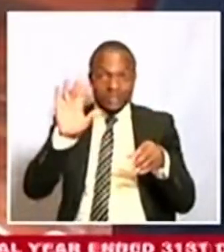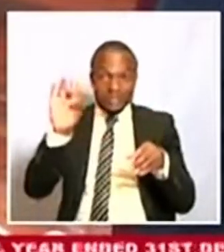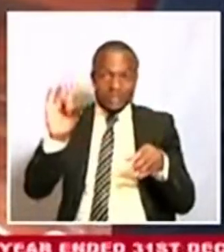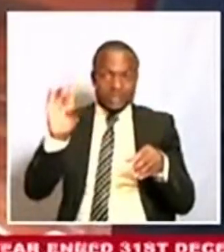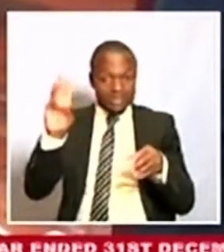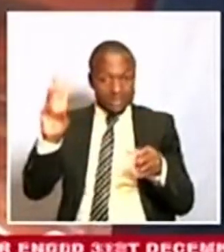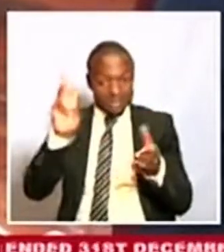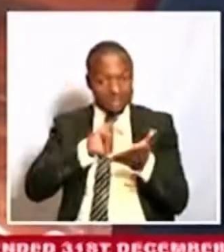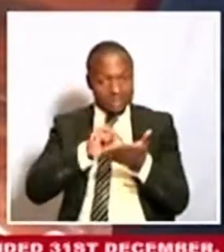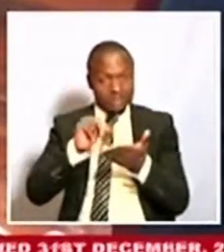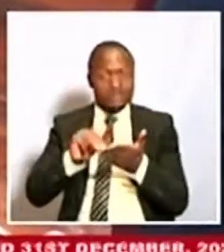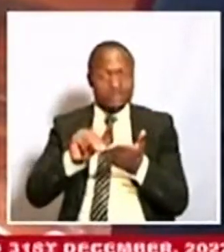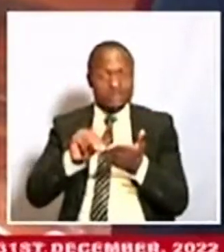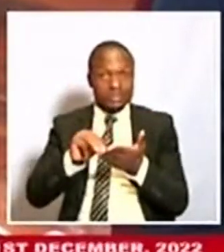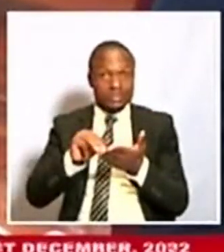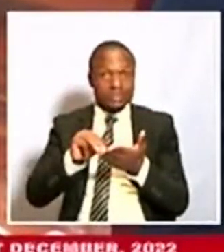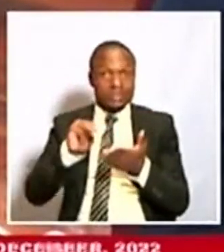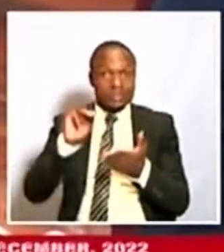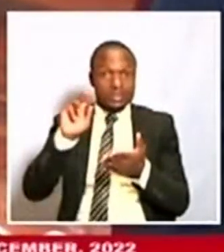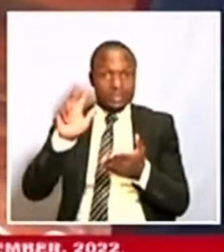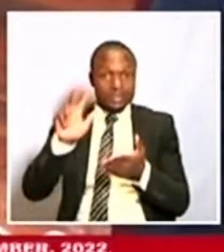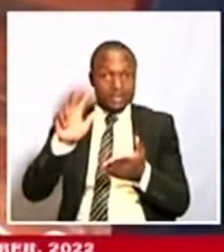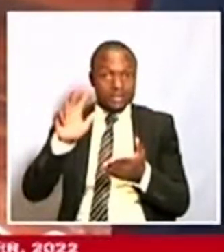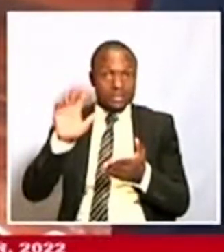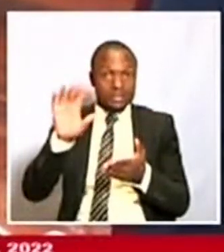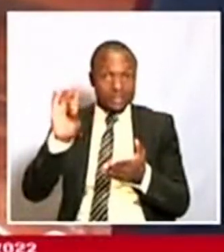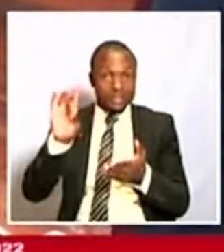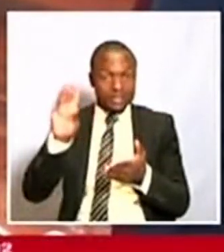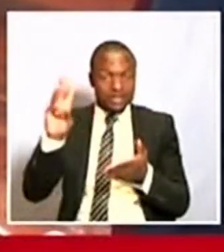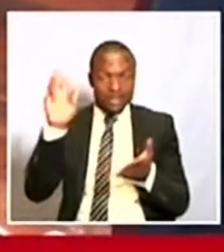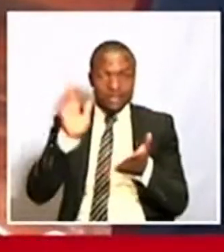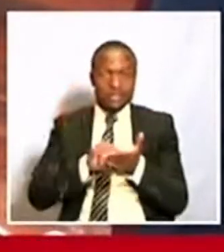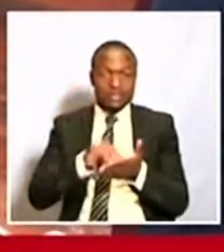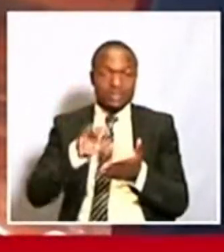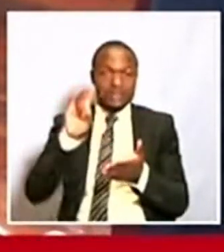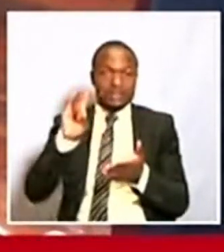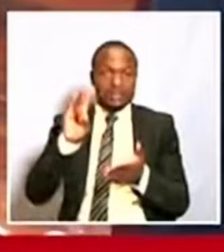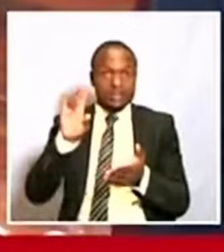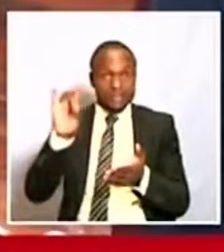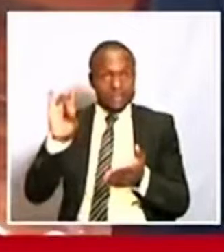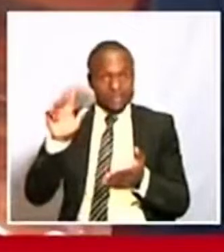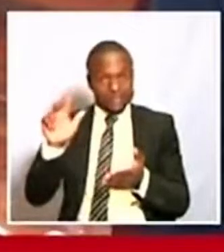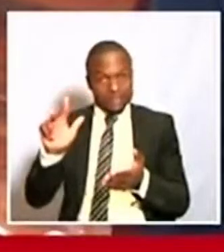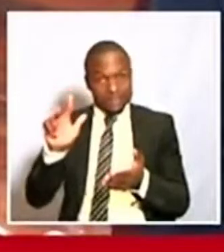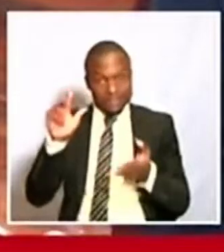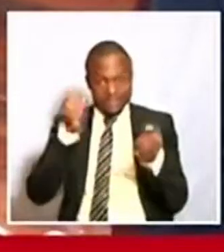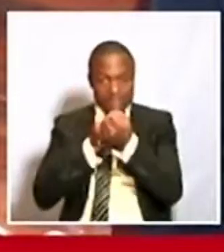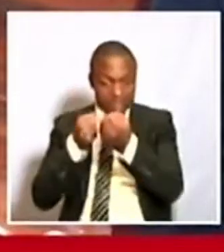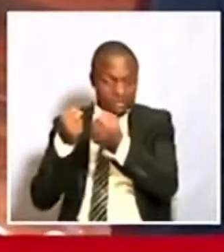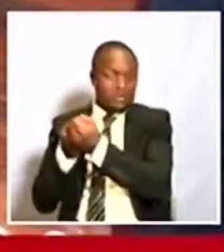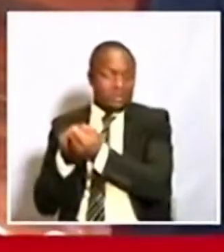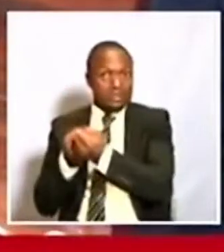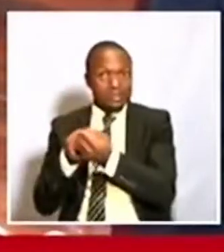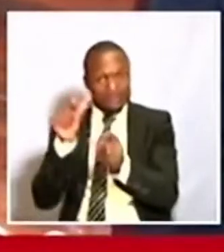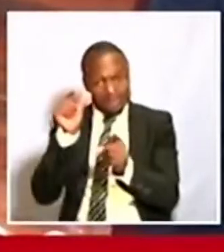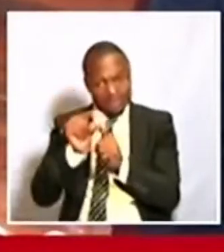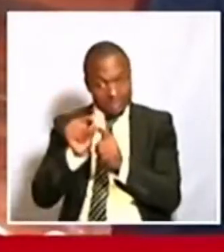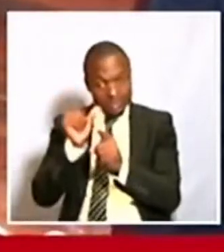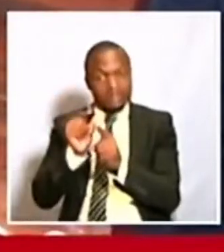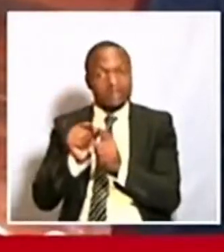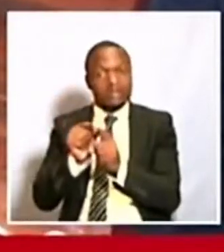386,783 on bursaries as at